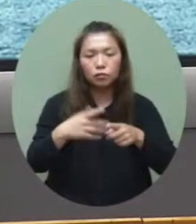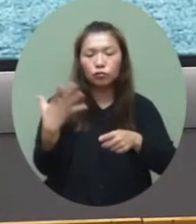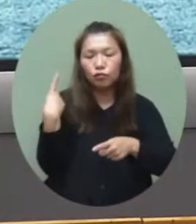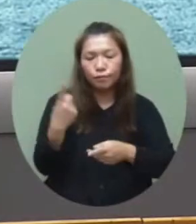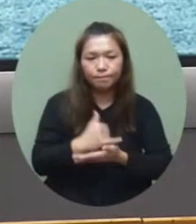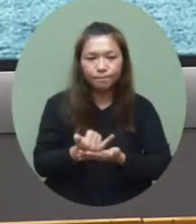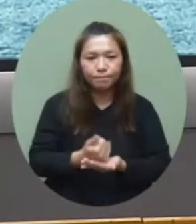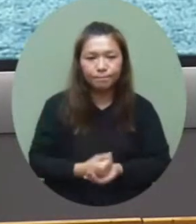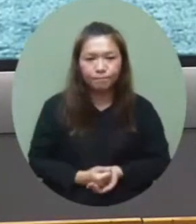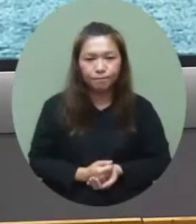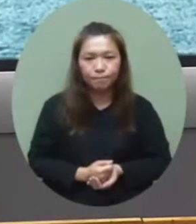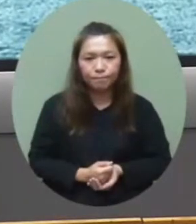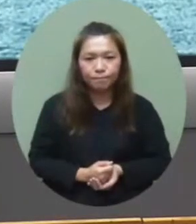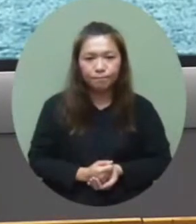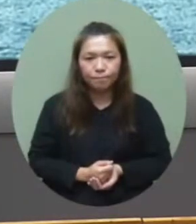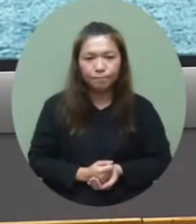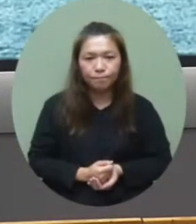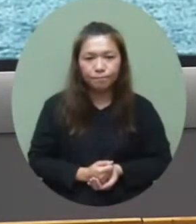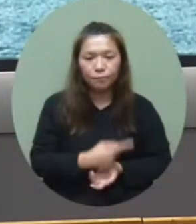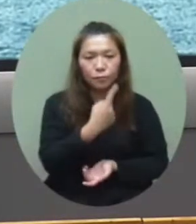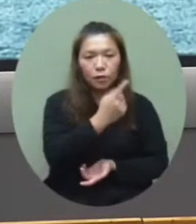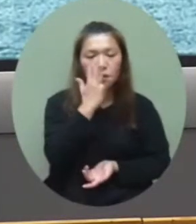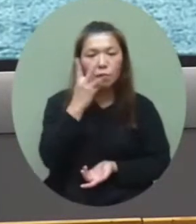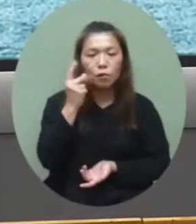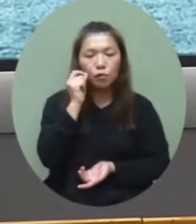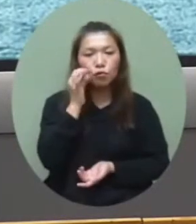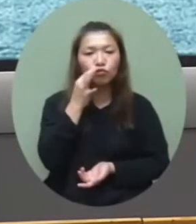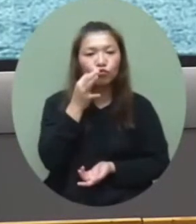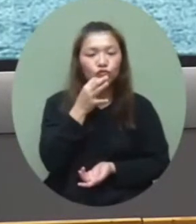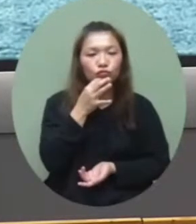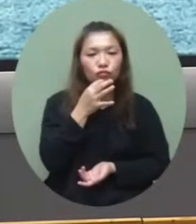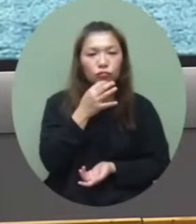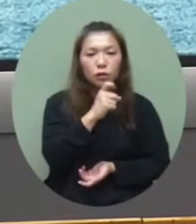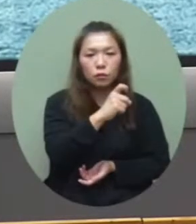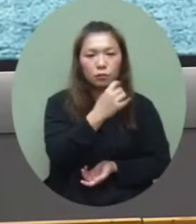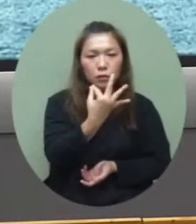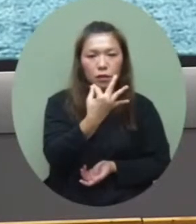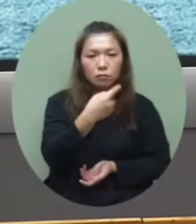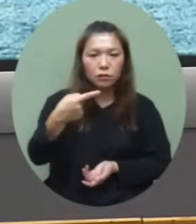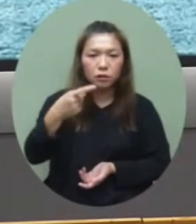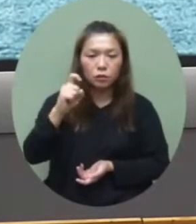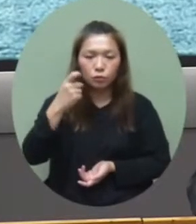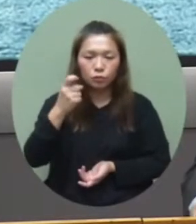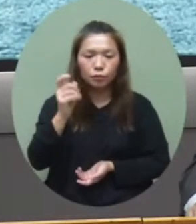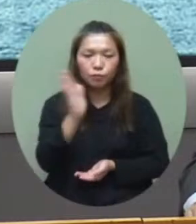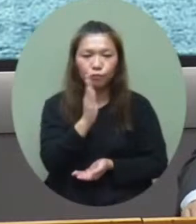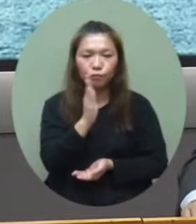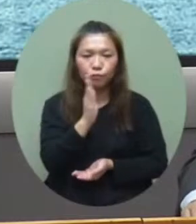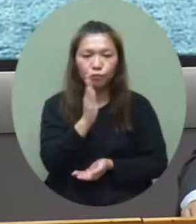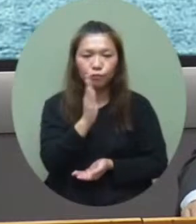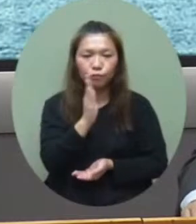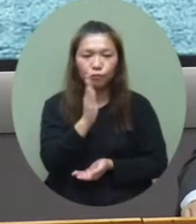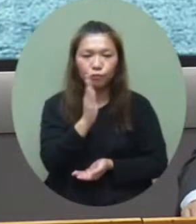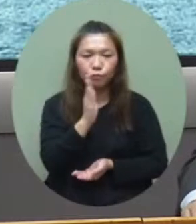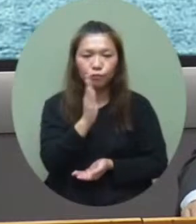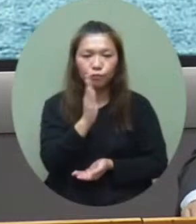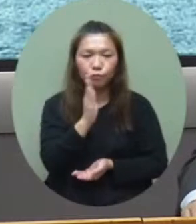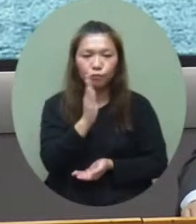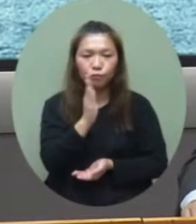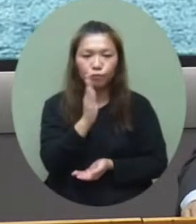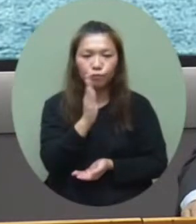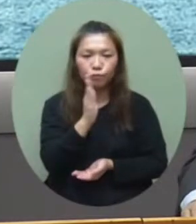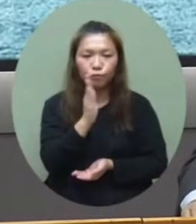unit. We reported 3 death cases. That's 1 male, 2 females, age 93 to